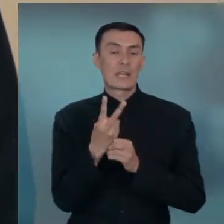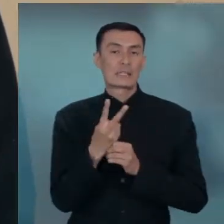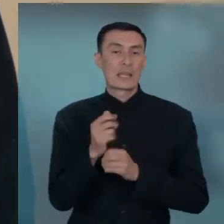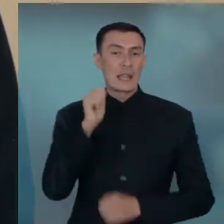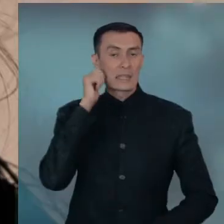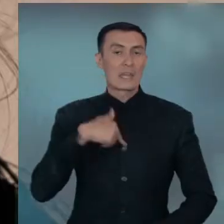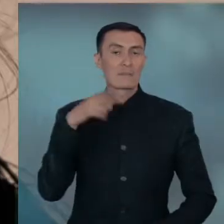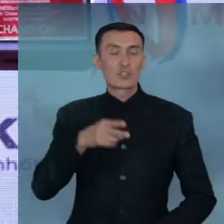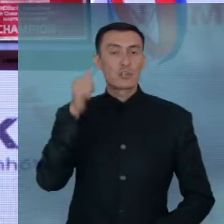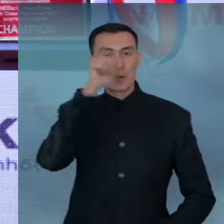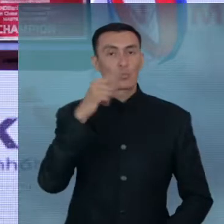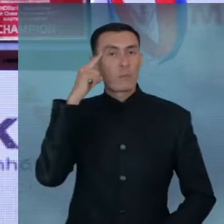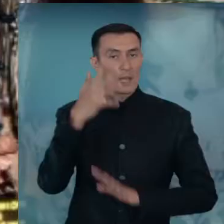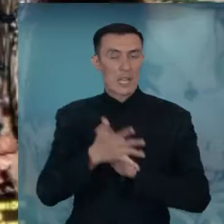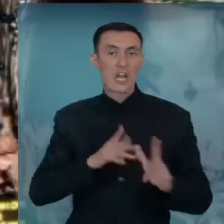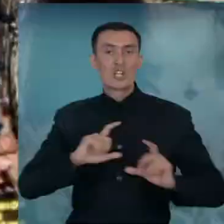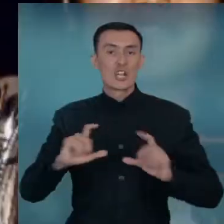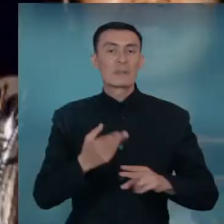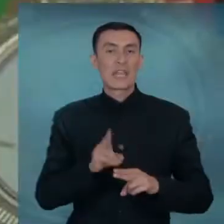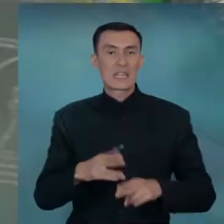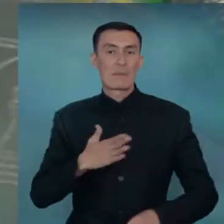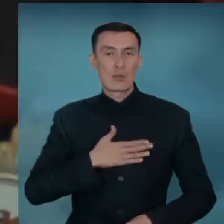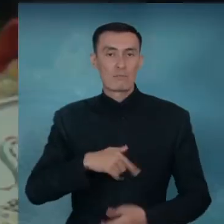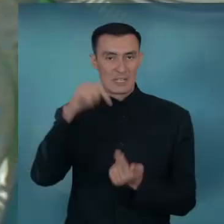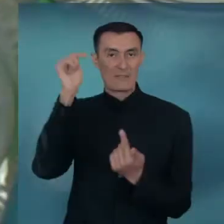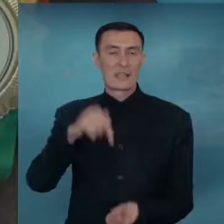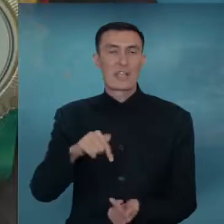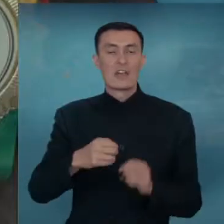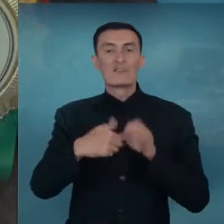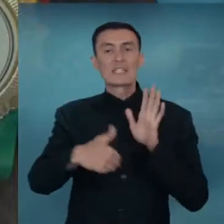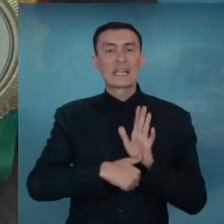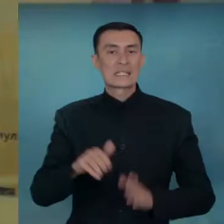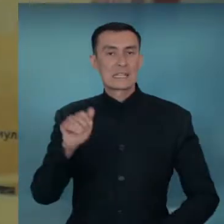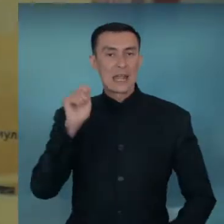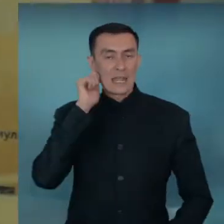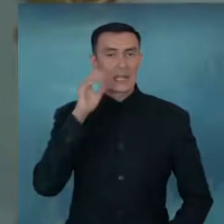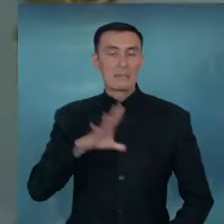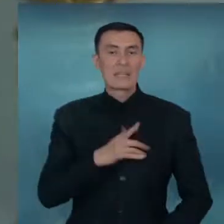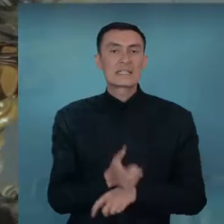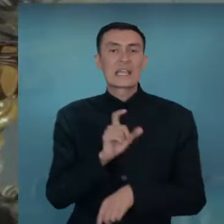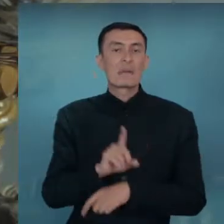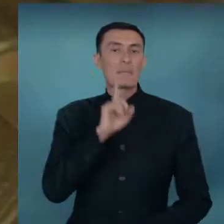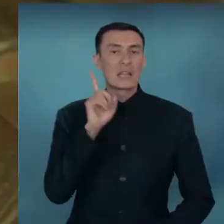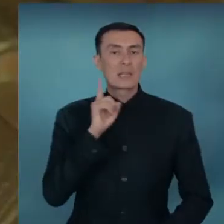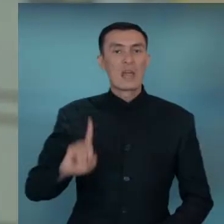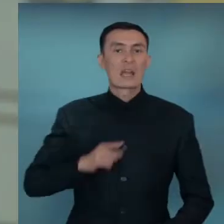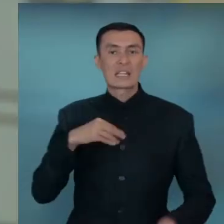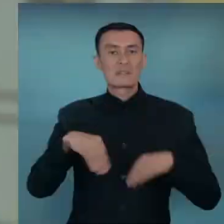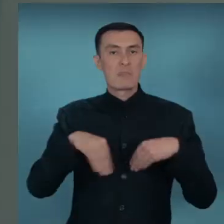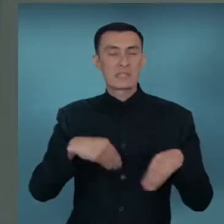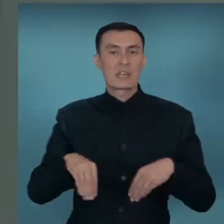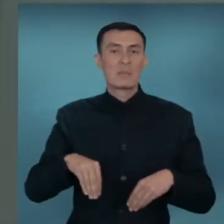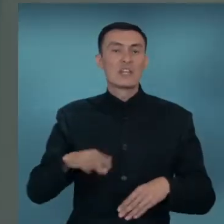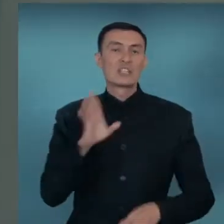calling. At the age of 16, Dinara became the youngest grandmaster of Kazakhstan among women. There are